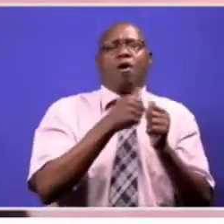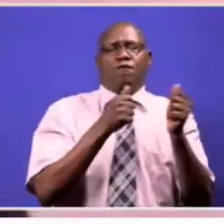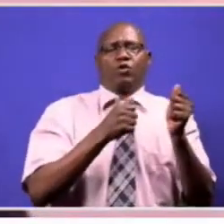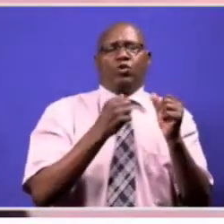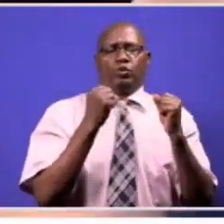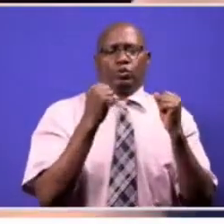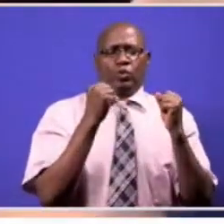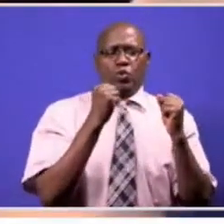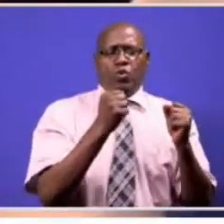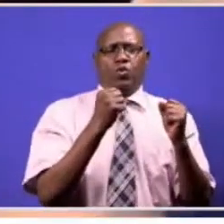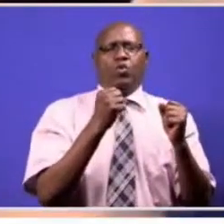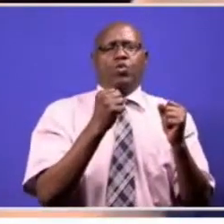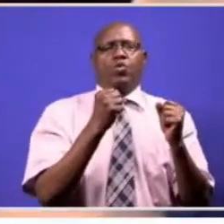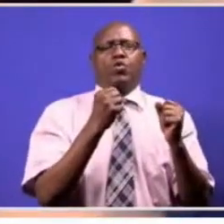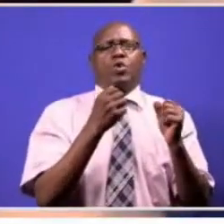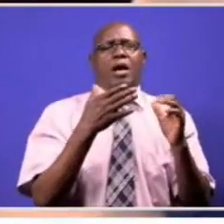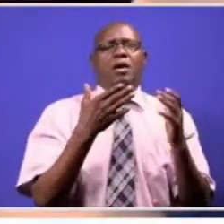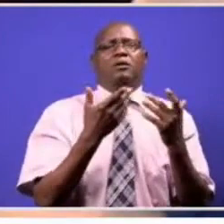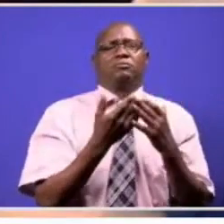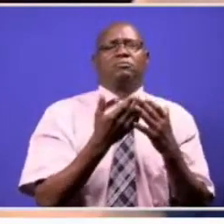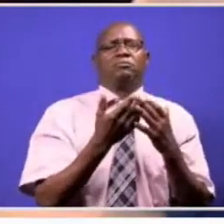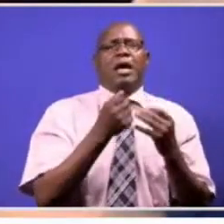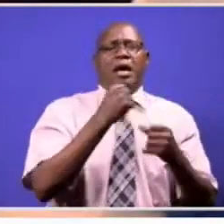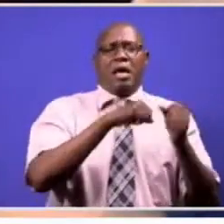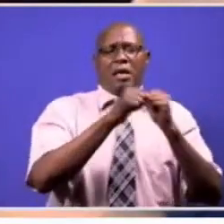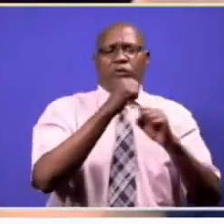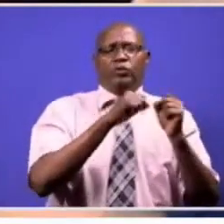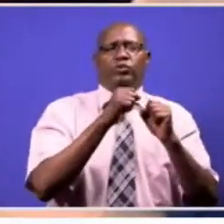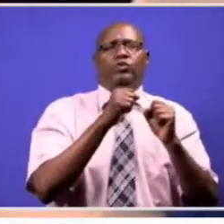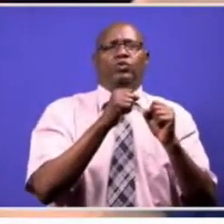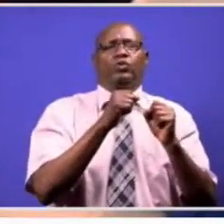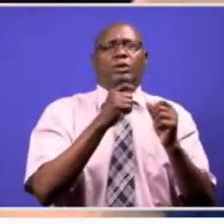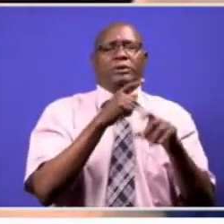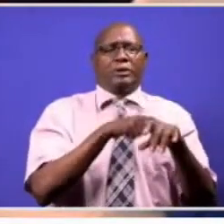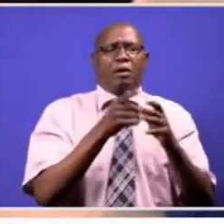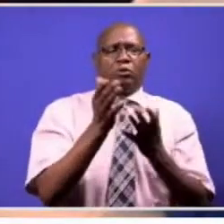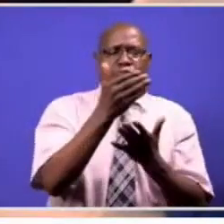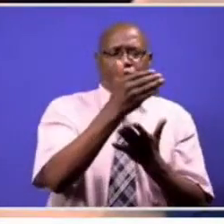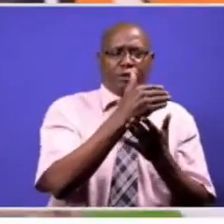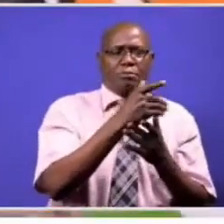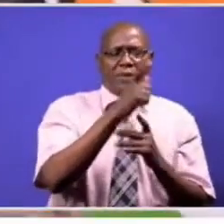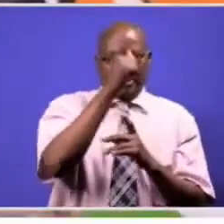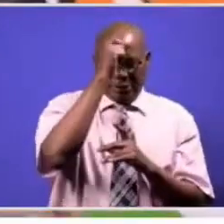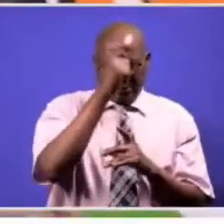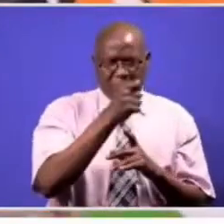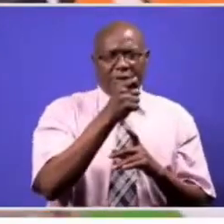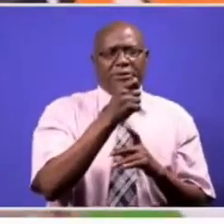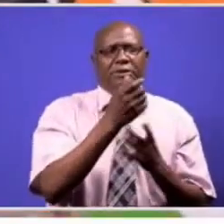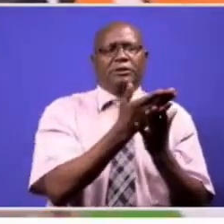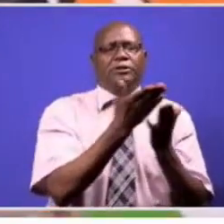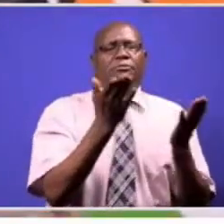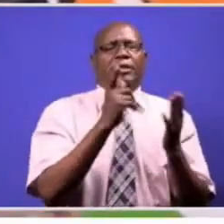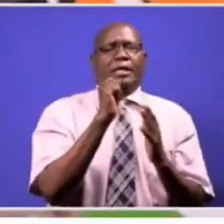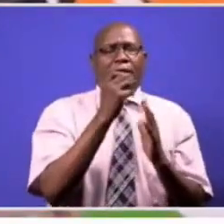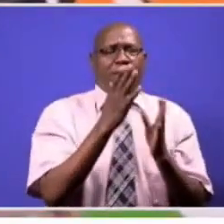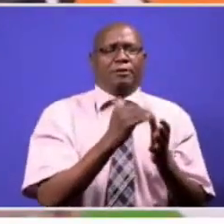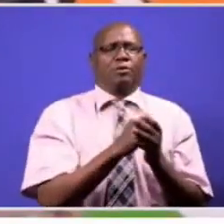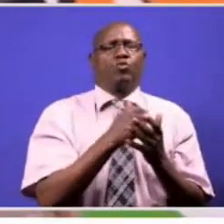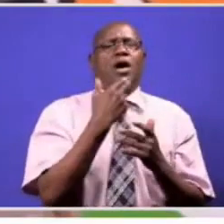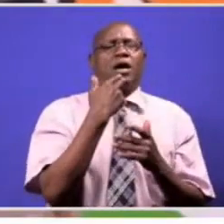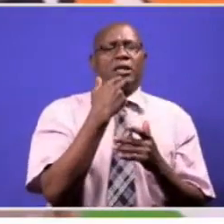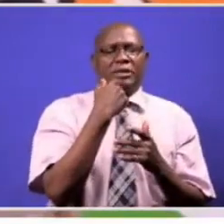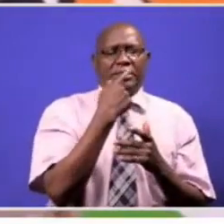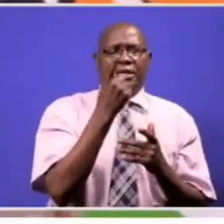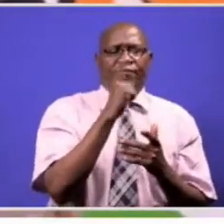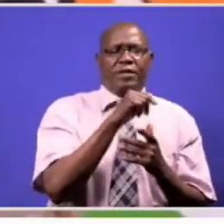in handling taxpayers, urging the taxman to treat all them with dignity. We have told the Kenya Revenue Authority, and